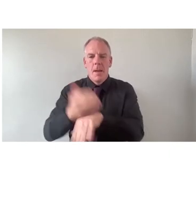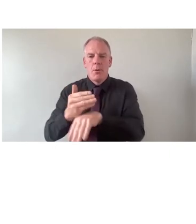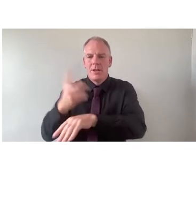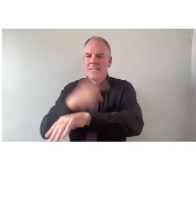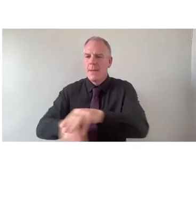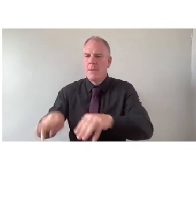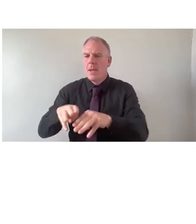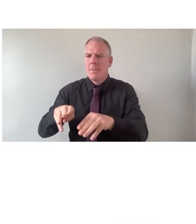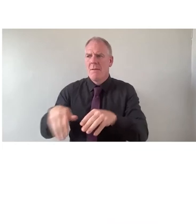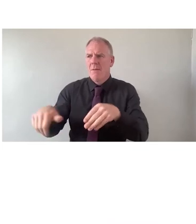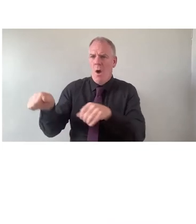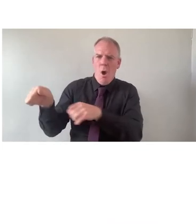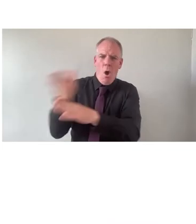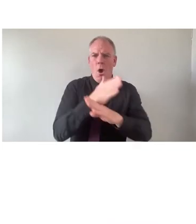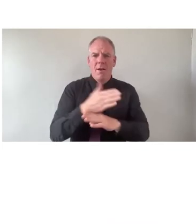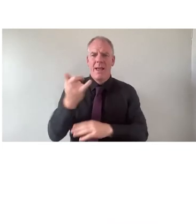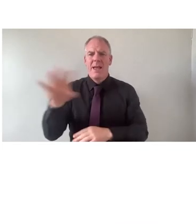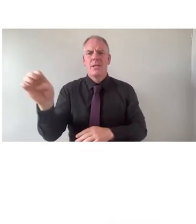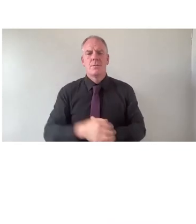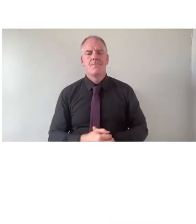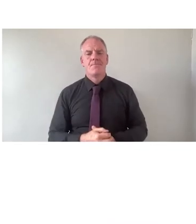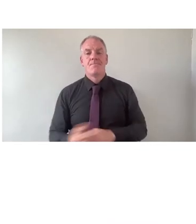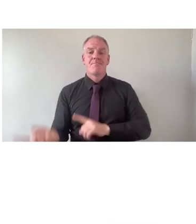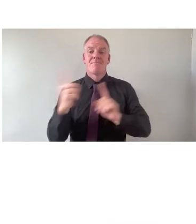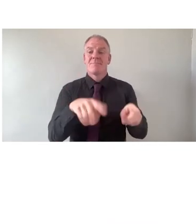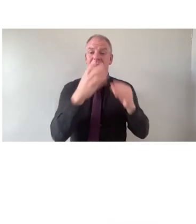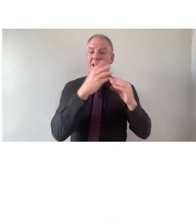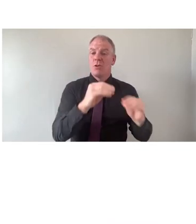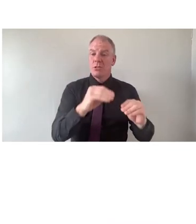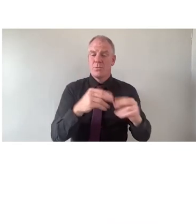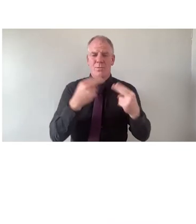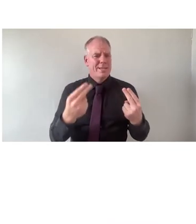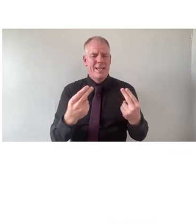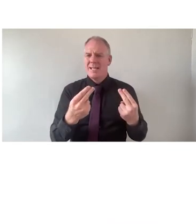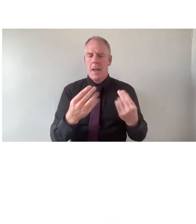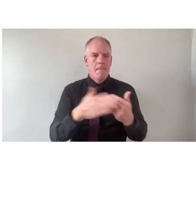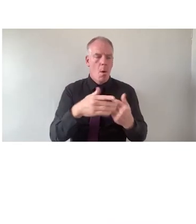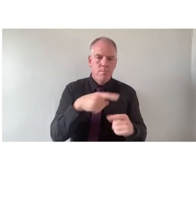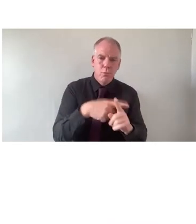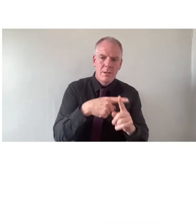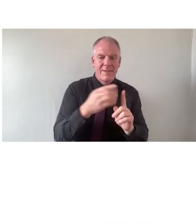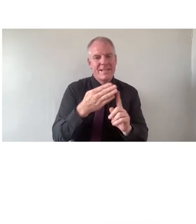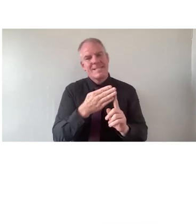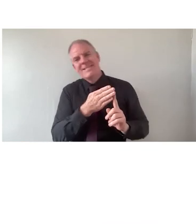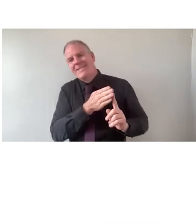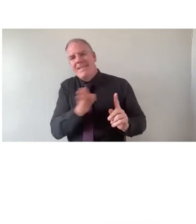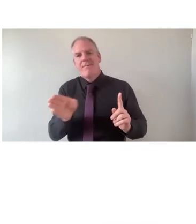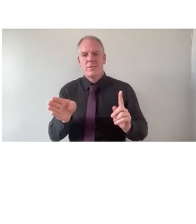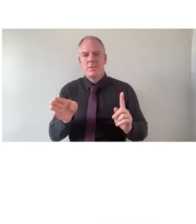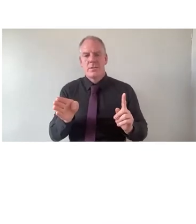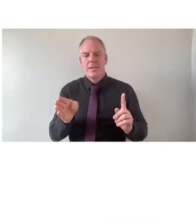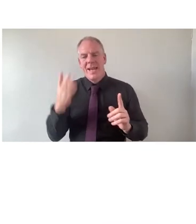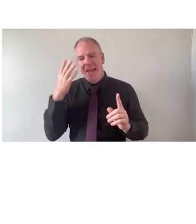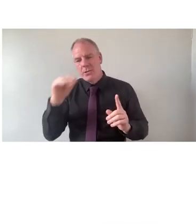at the educational side of things, we need to have much more proactive alternative educational pathways, such